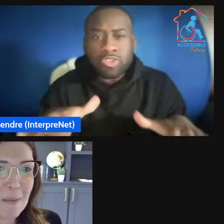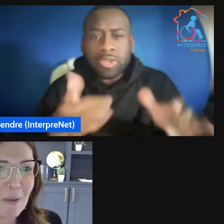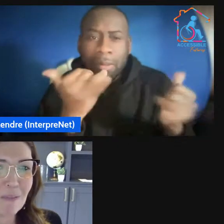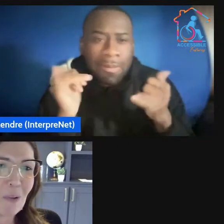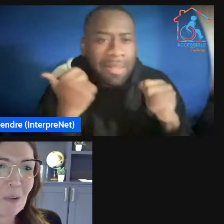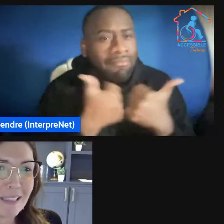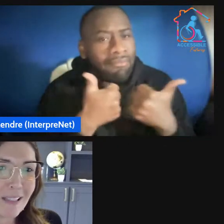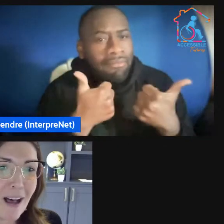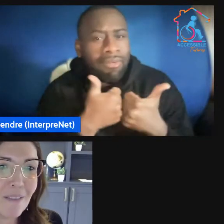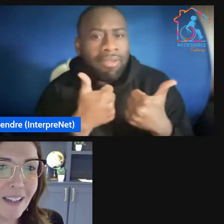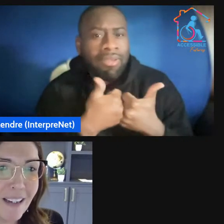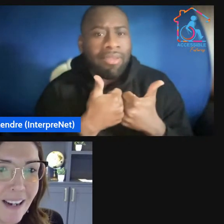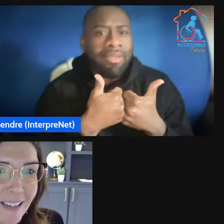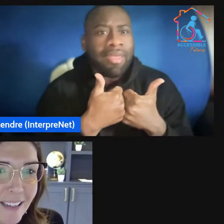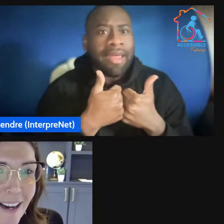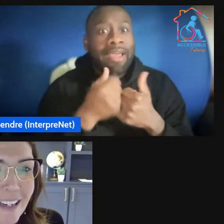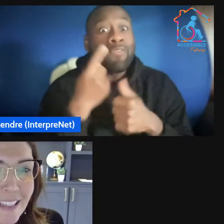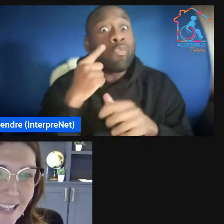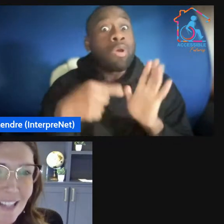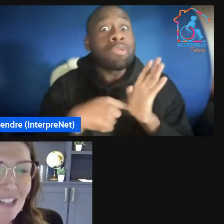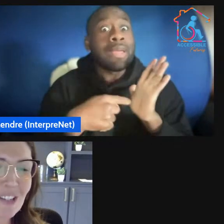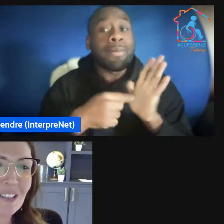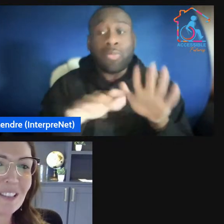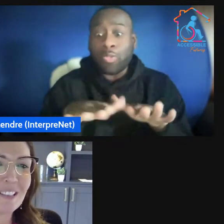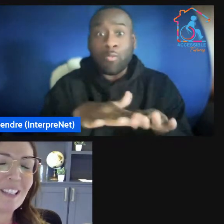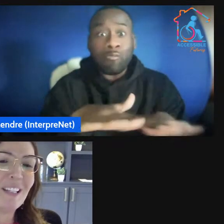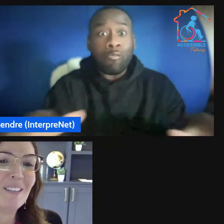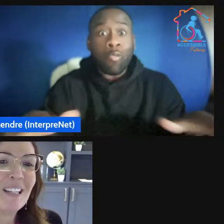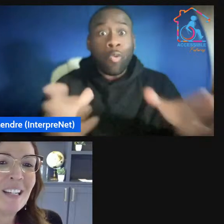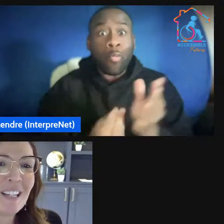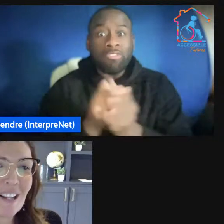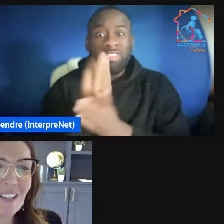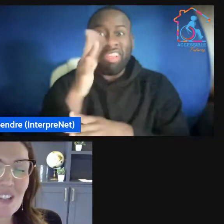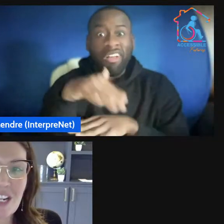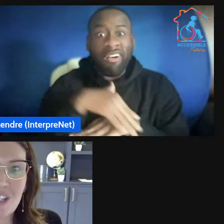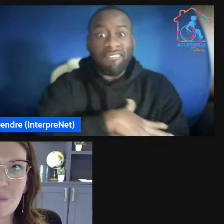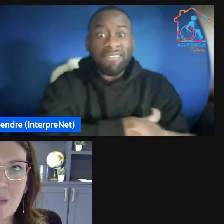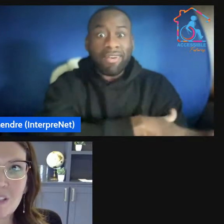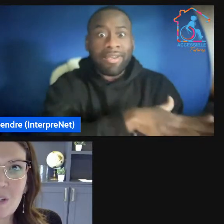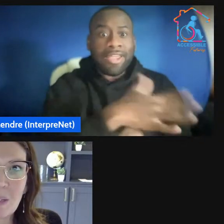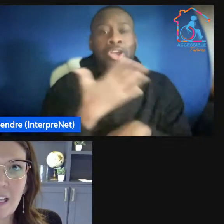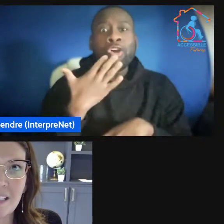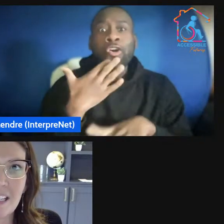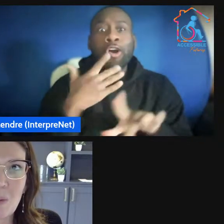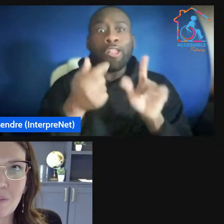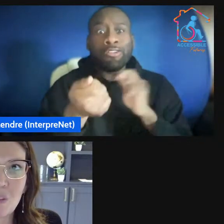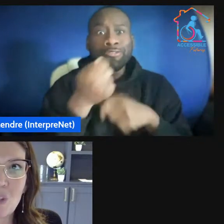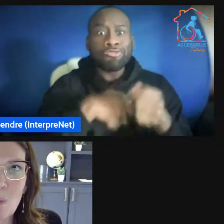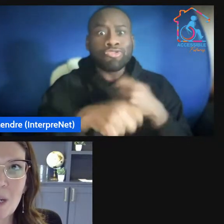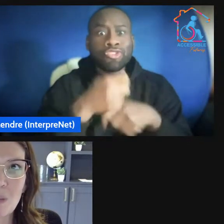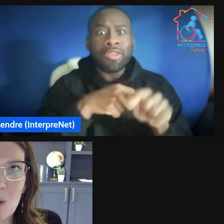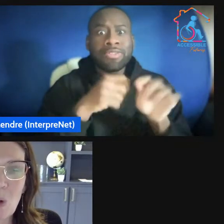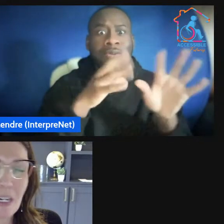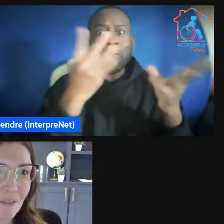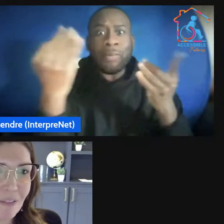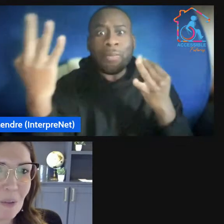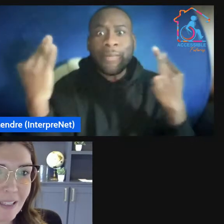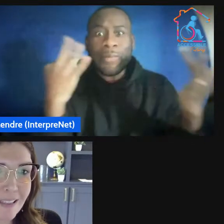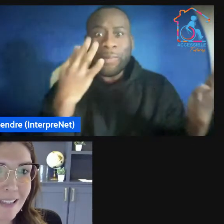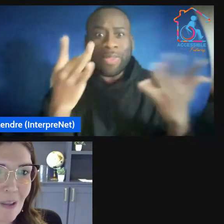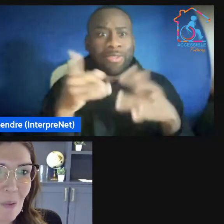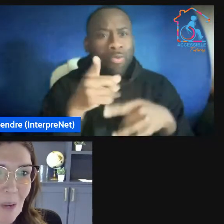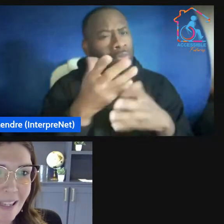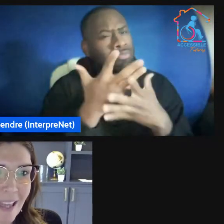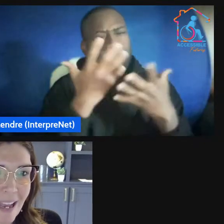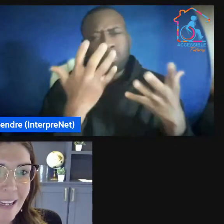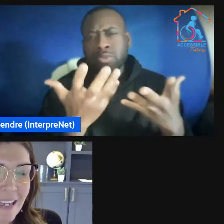a game of the floor is lava on unintentional, you know, color changes makes you realize that you have so much more influence